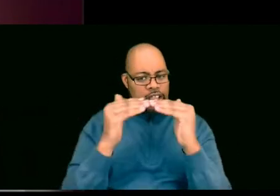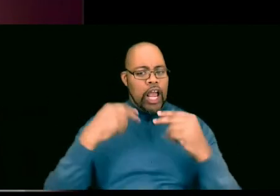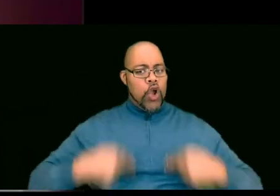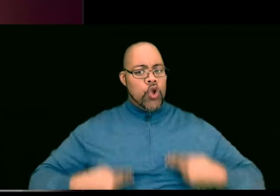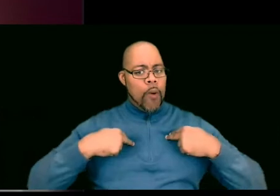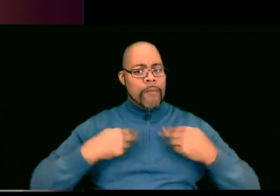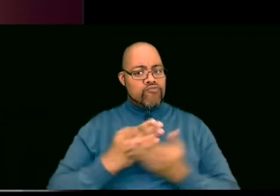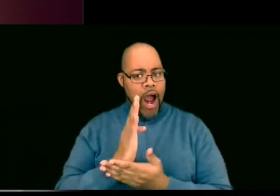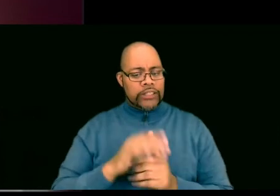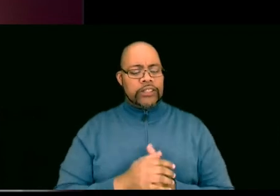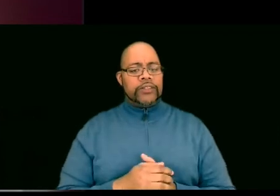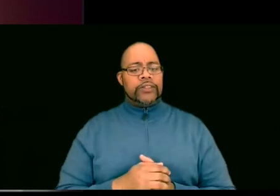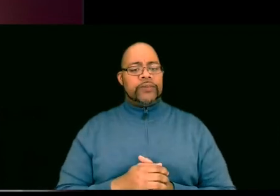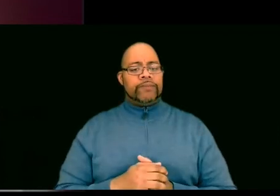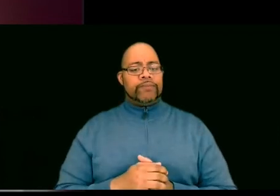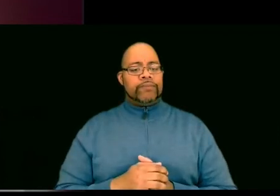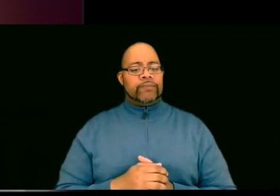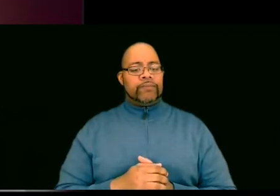So, and